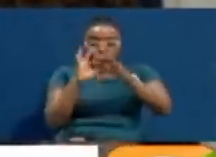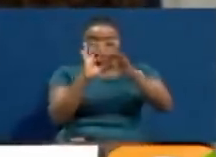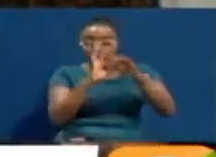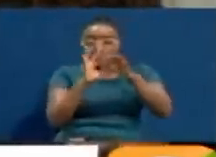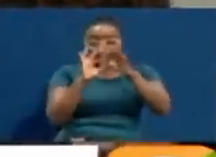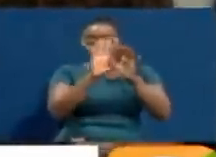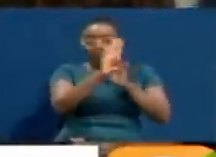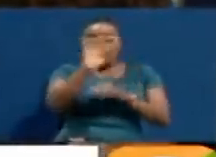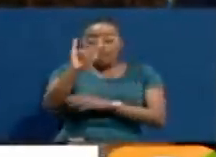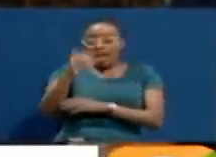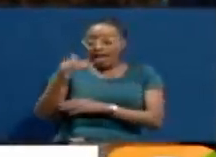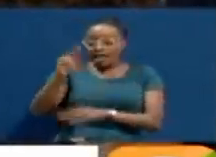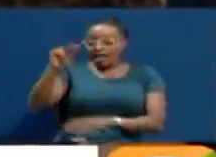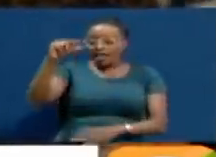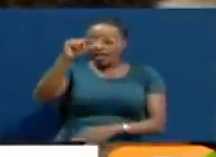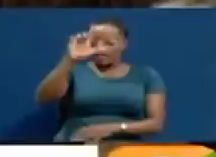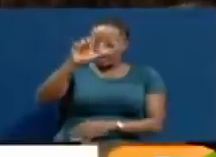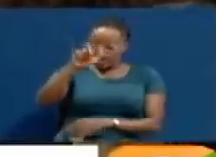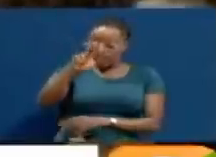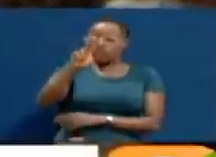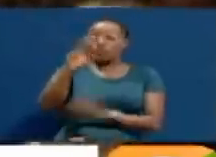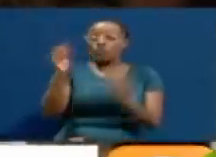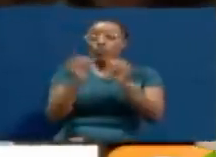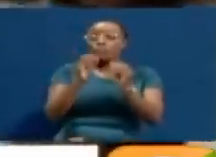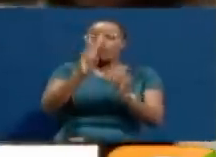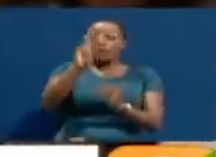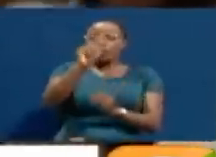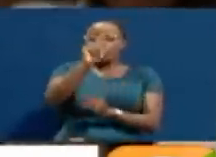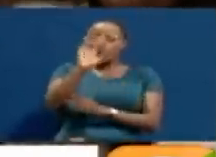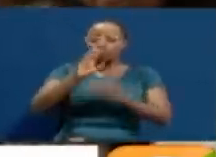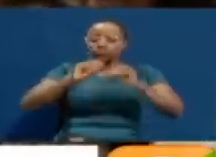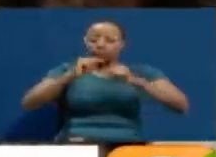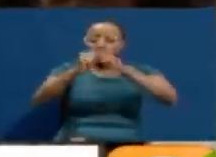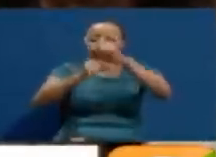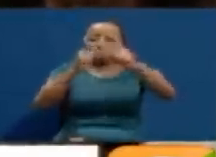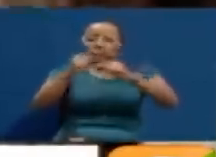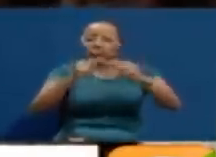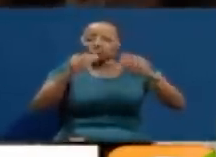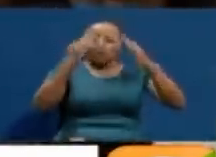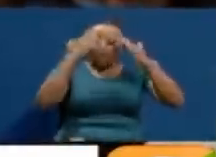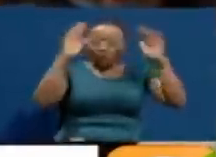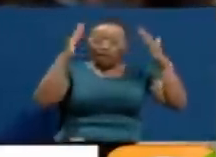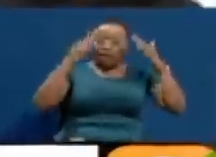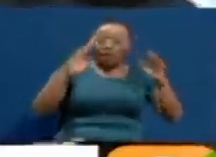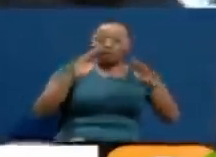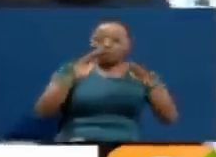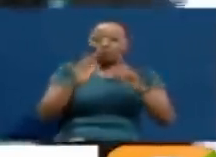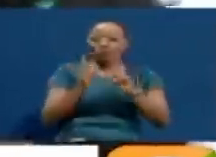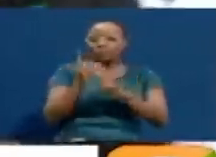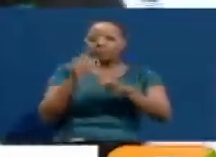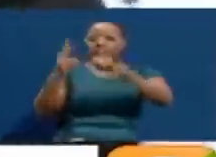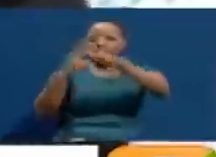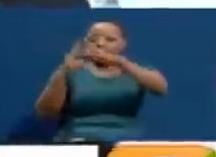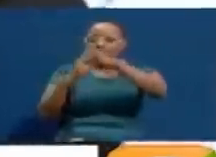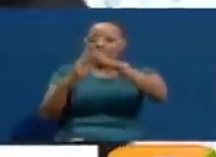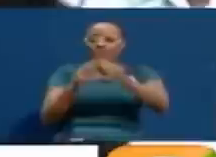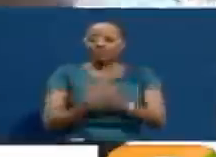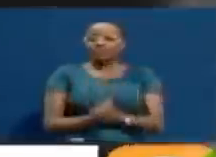Charity Ngilu, tukutane Wote. Let us continue to educate our people on the 7th.